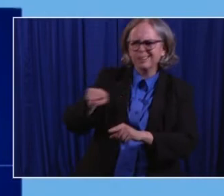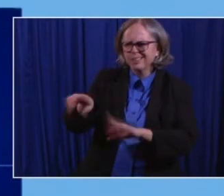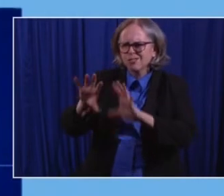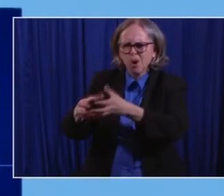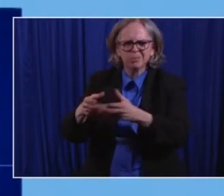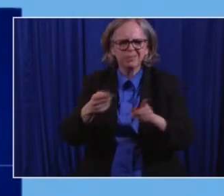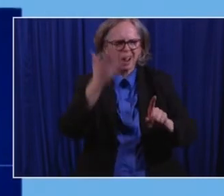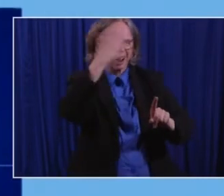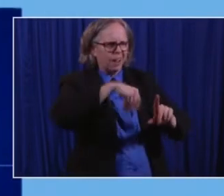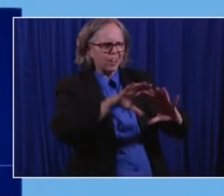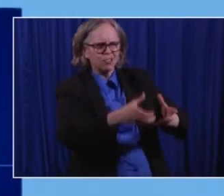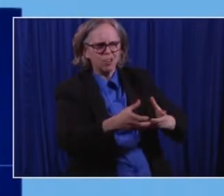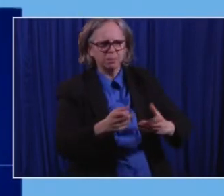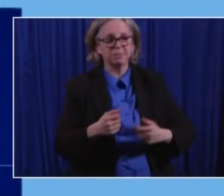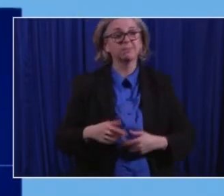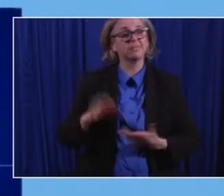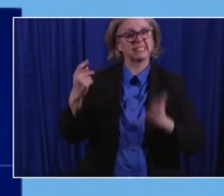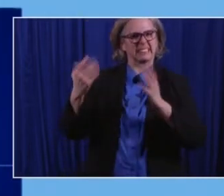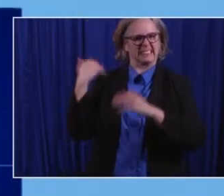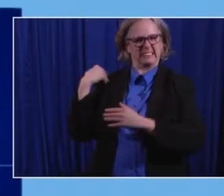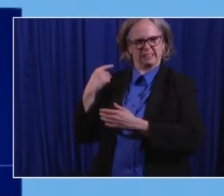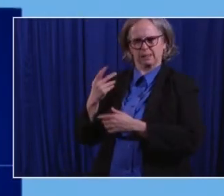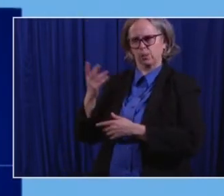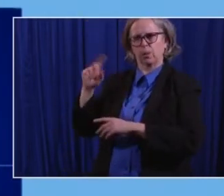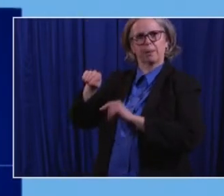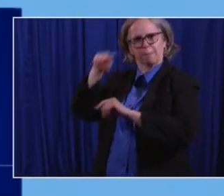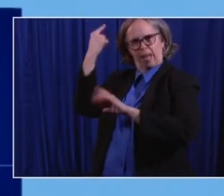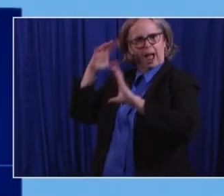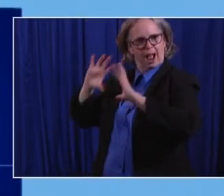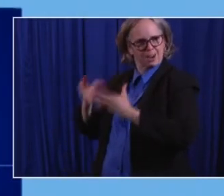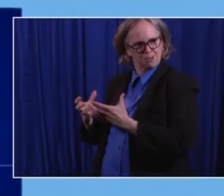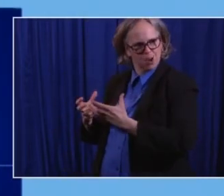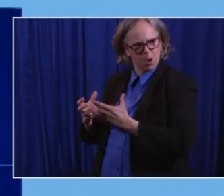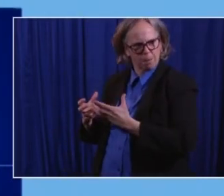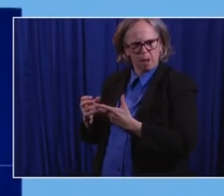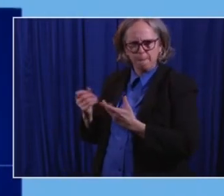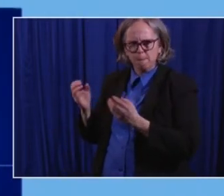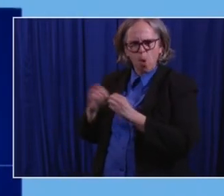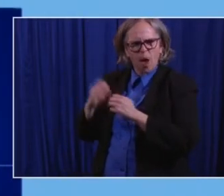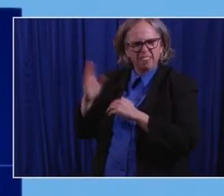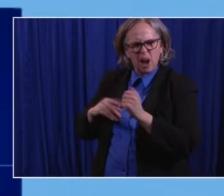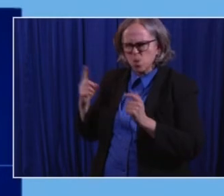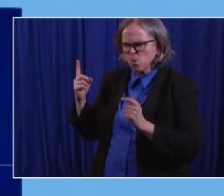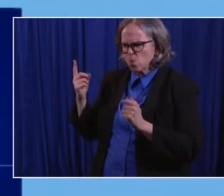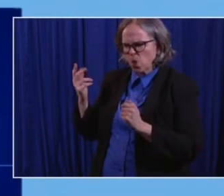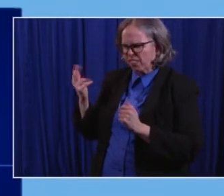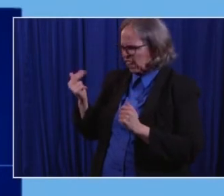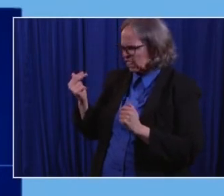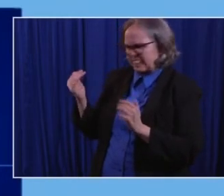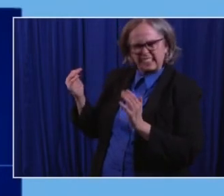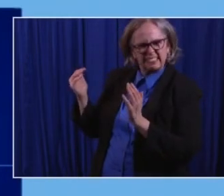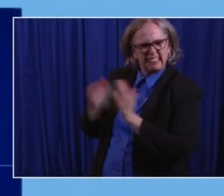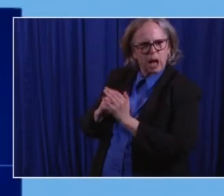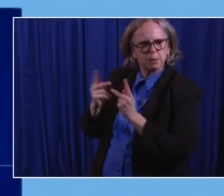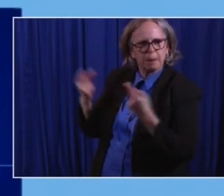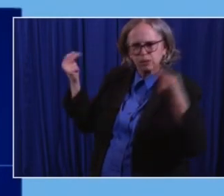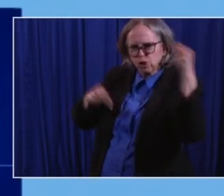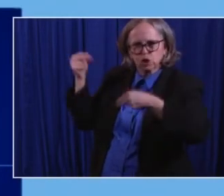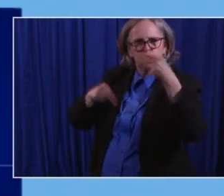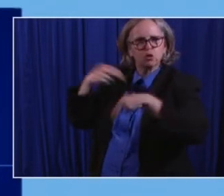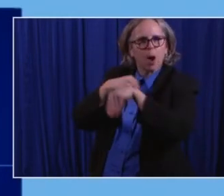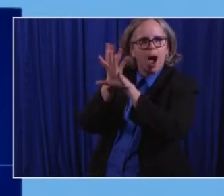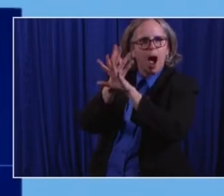Ohio. Our panelists were joined by more than 13,000 people. It will be re-aired on the Ohio Channel